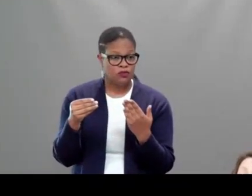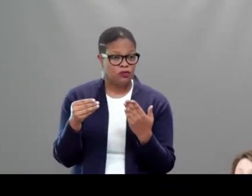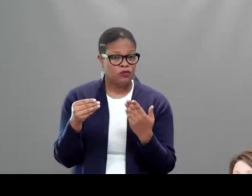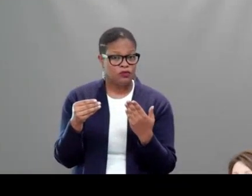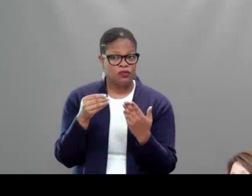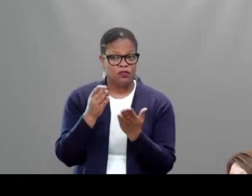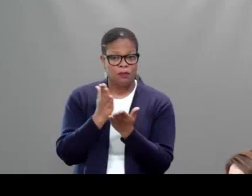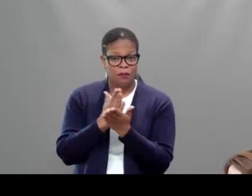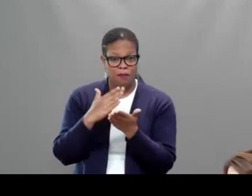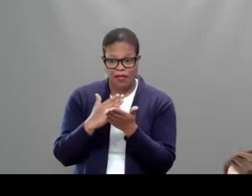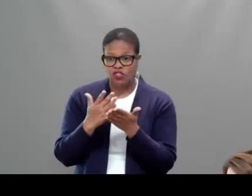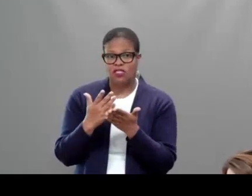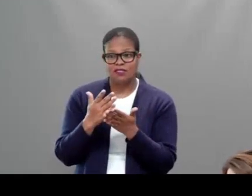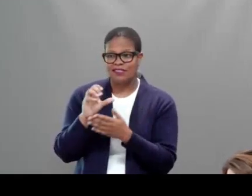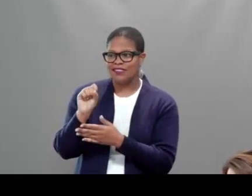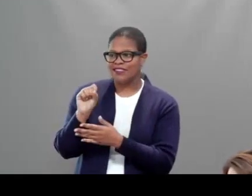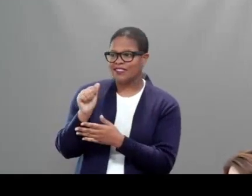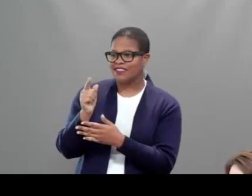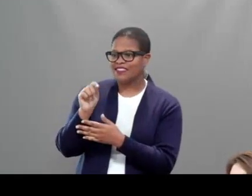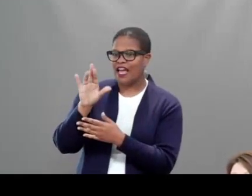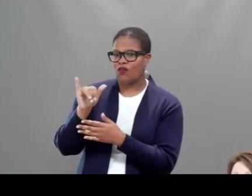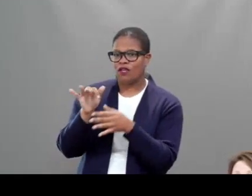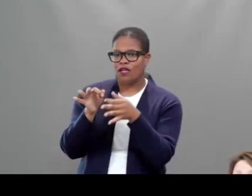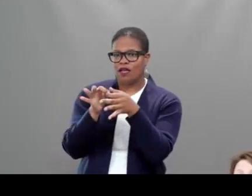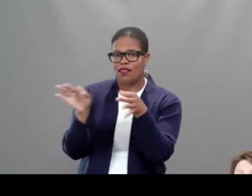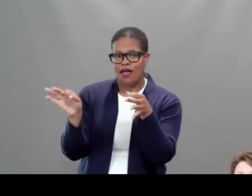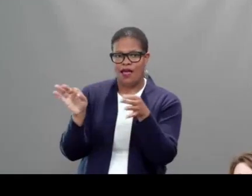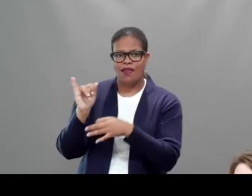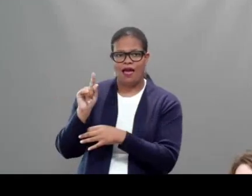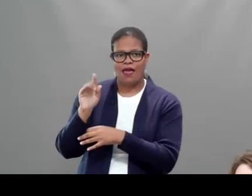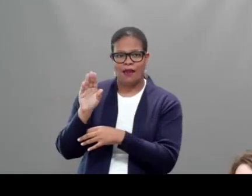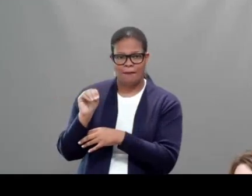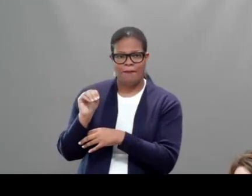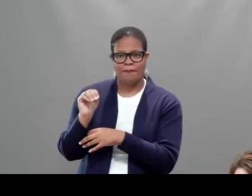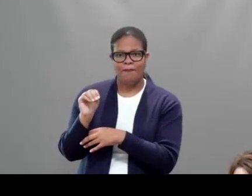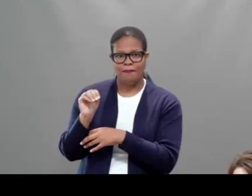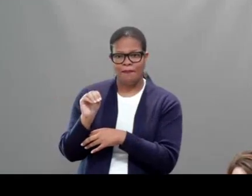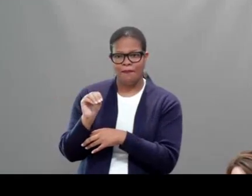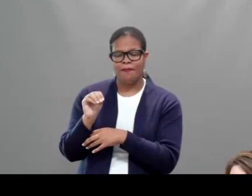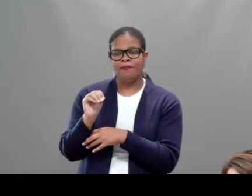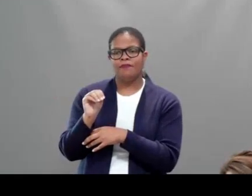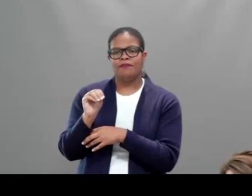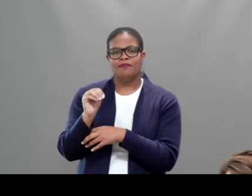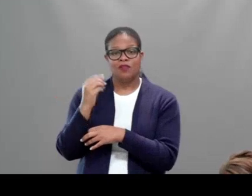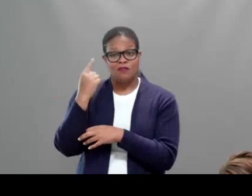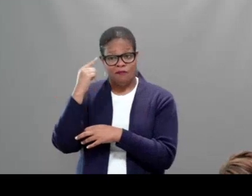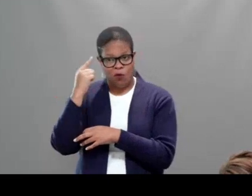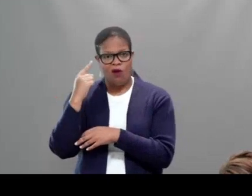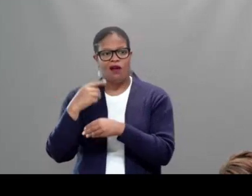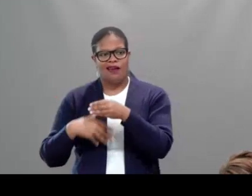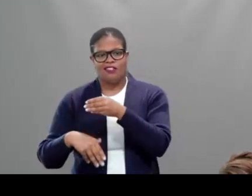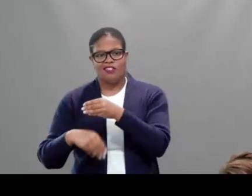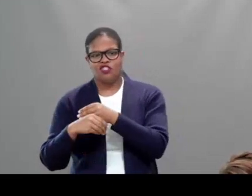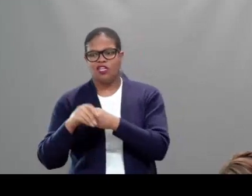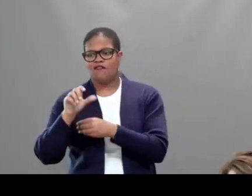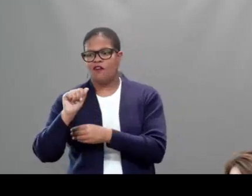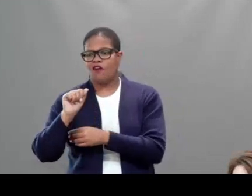$100,000 is being budgeted in the salary line item for the addition of an audit